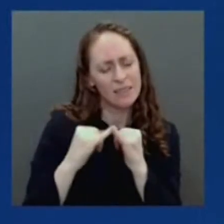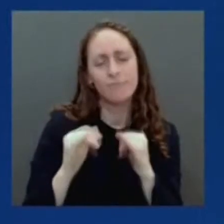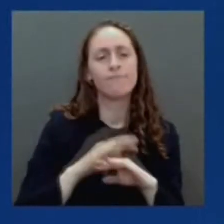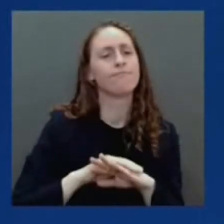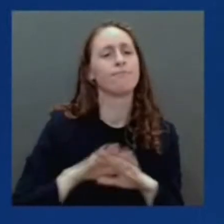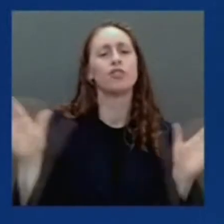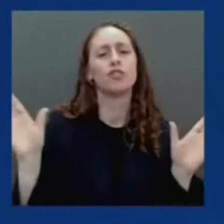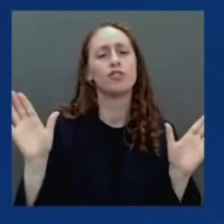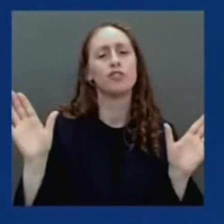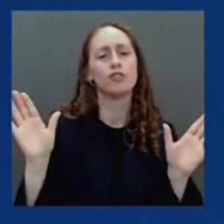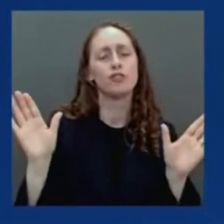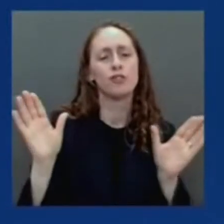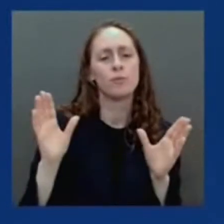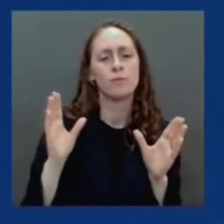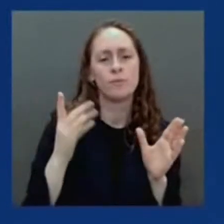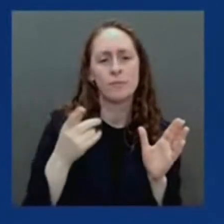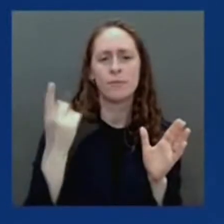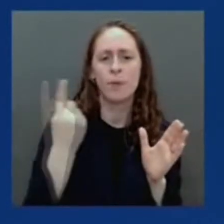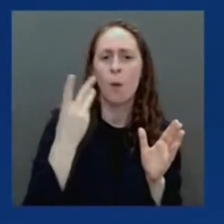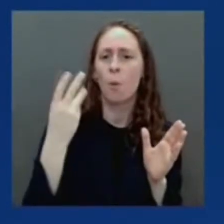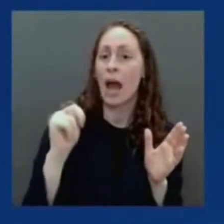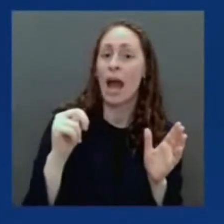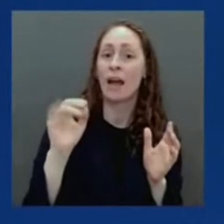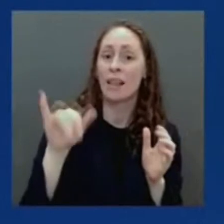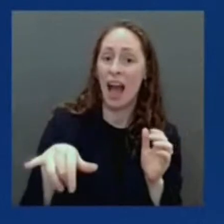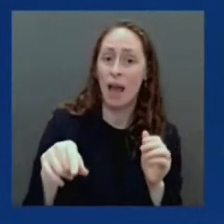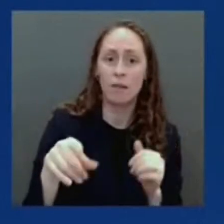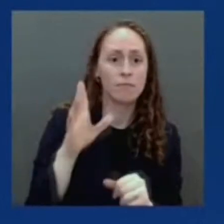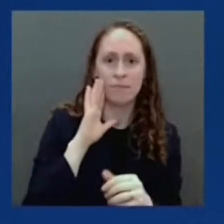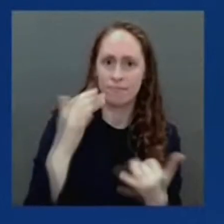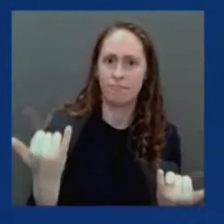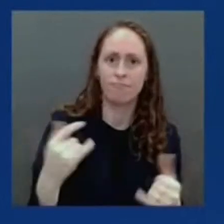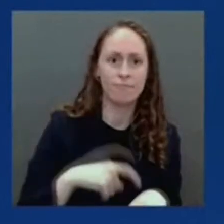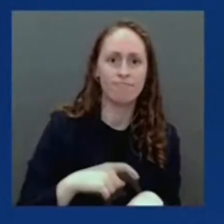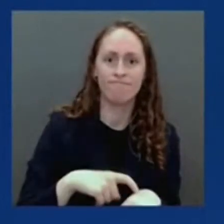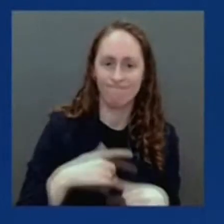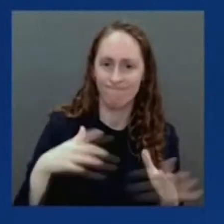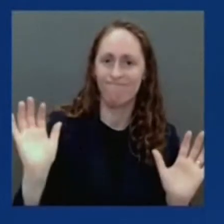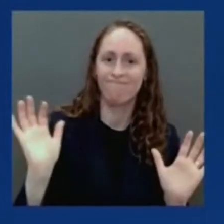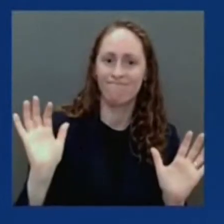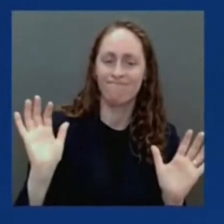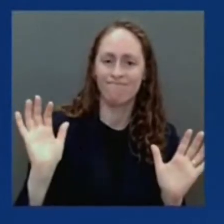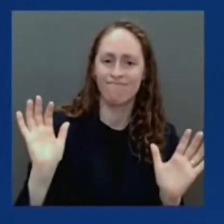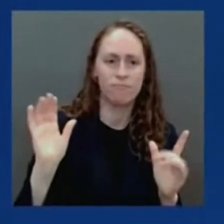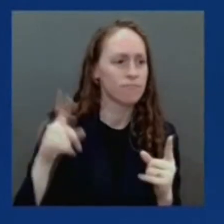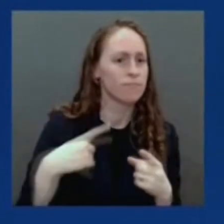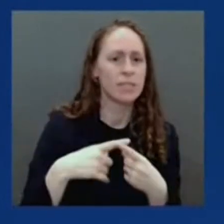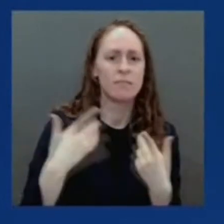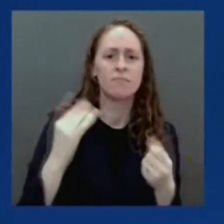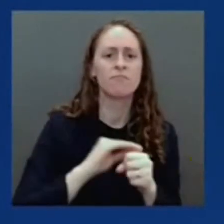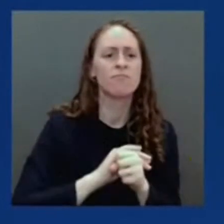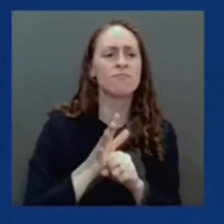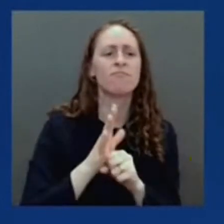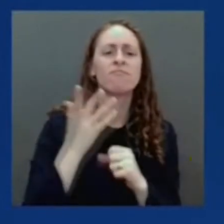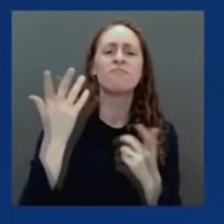not impact people's daily lives anymore? And if not, why not? What else do you need to know? Dr. Fauci?